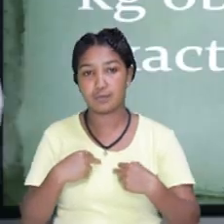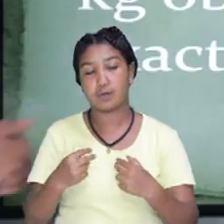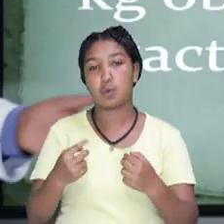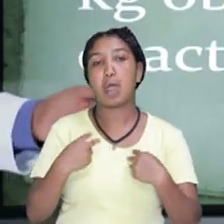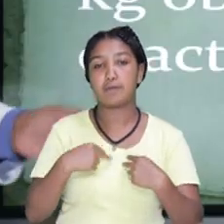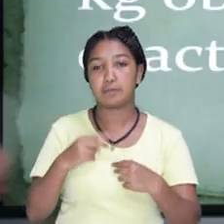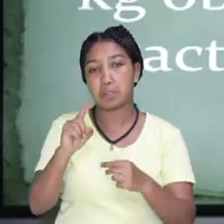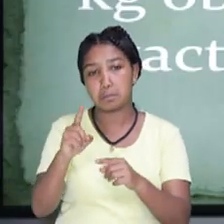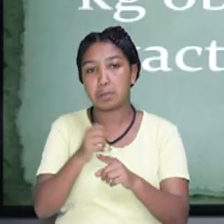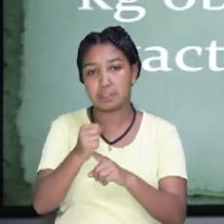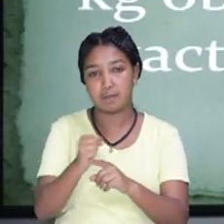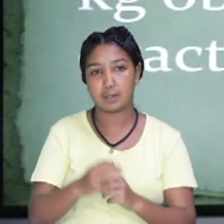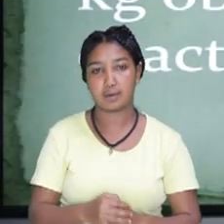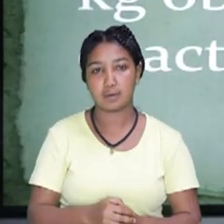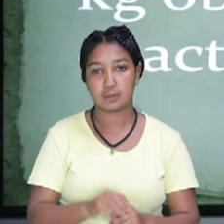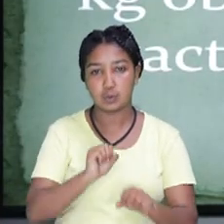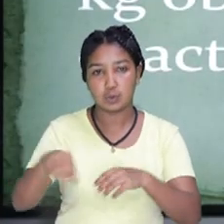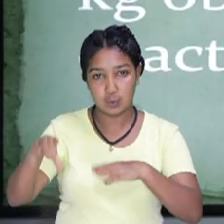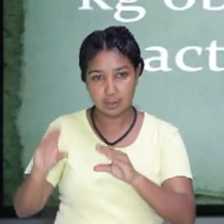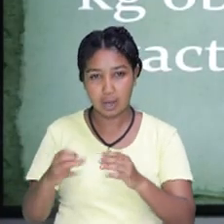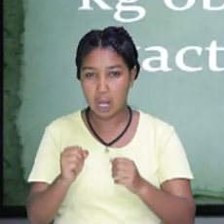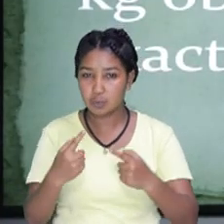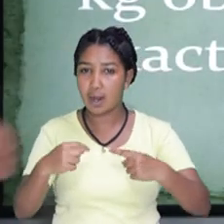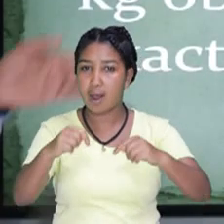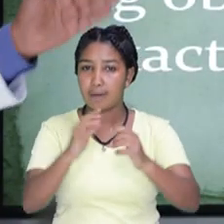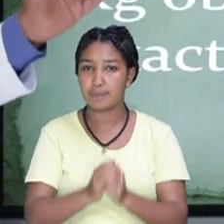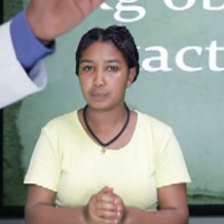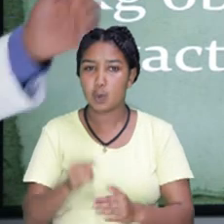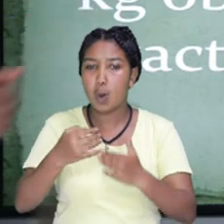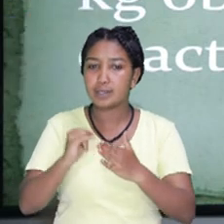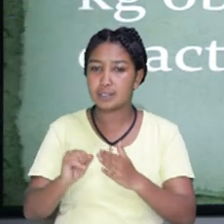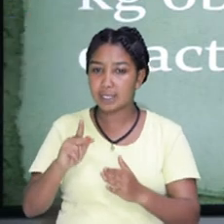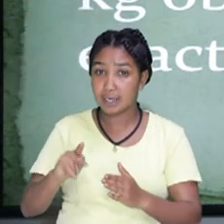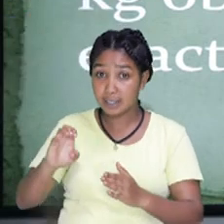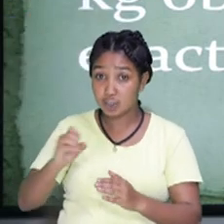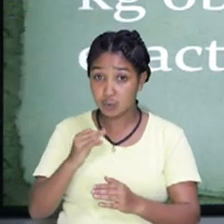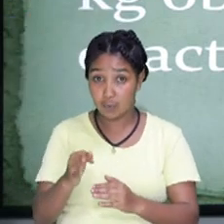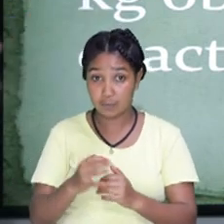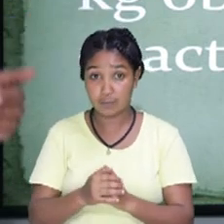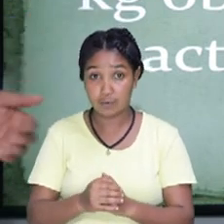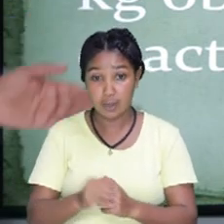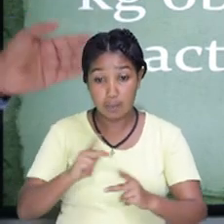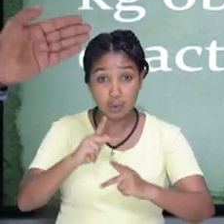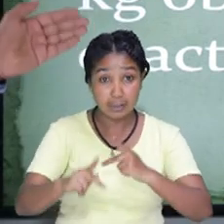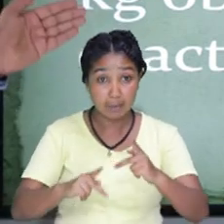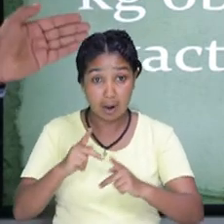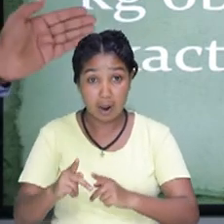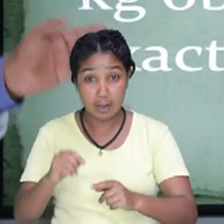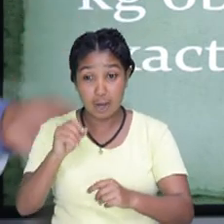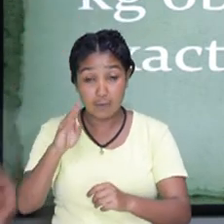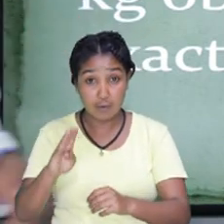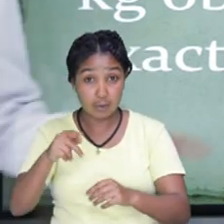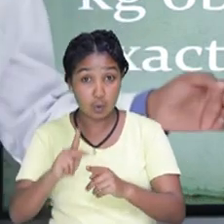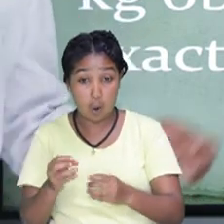exercise. And it's a time of activity. So students, can you try what is the kinetic energy possessed by a 4